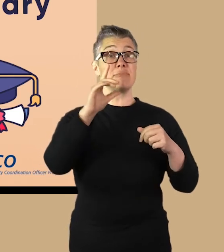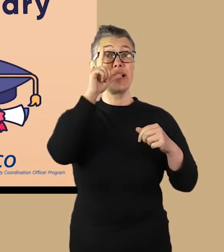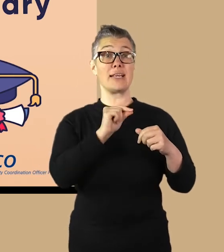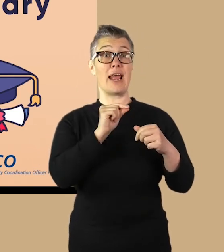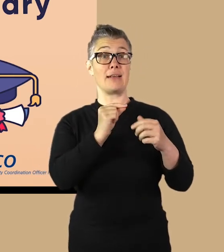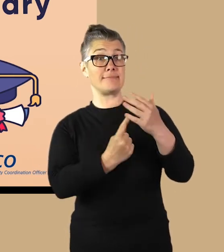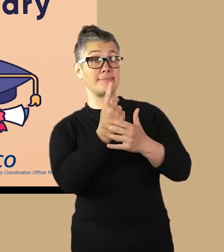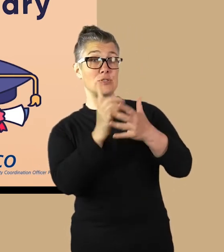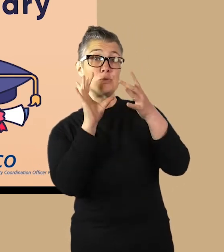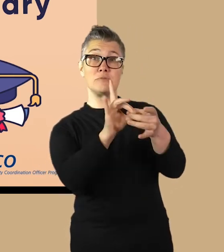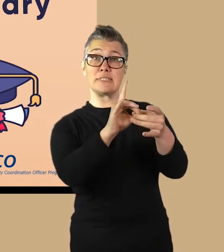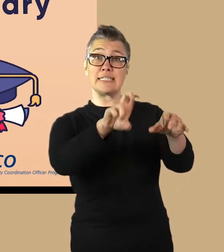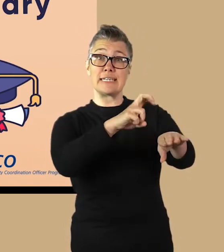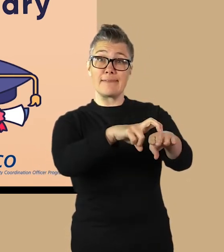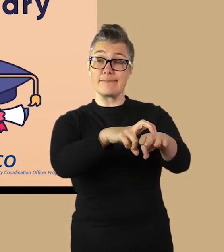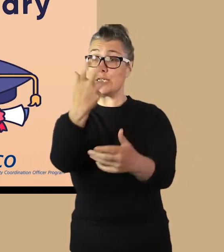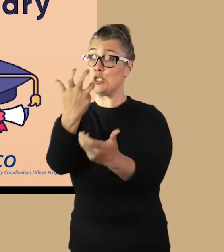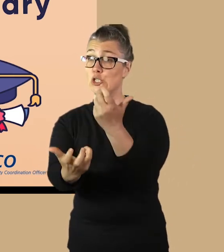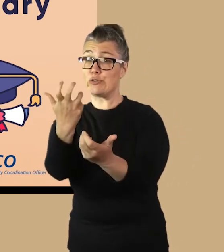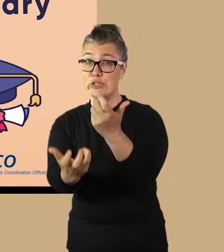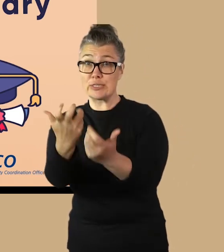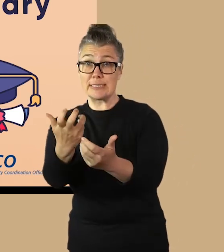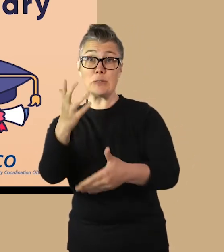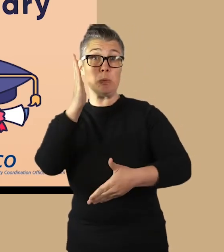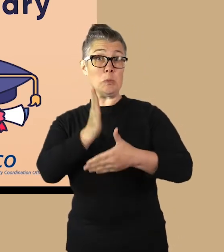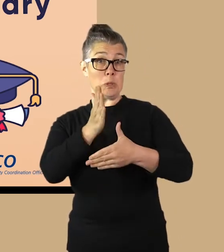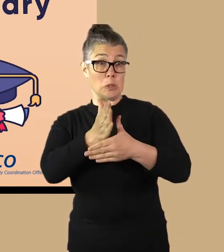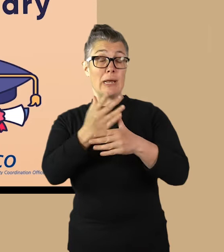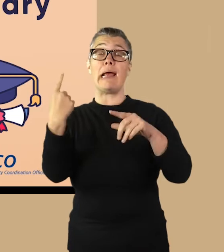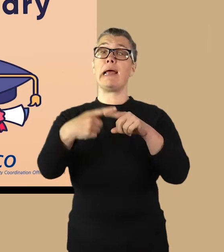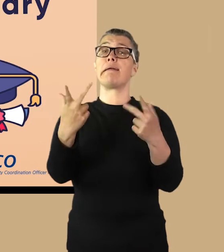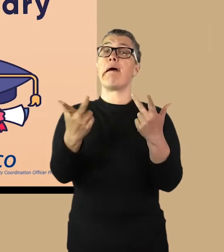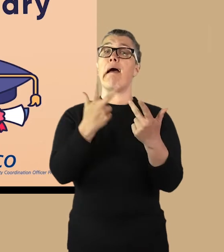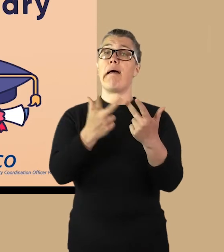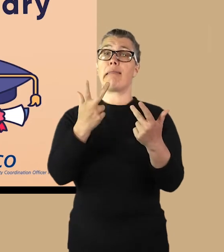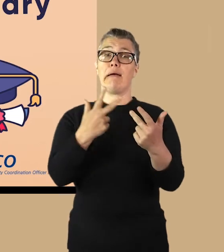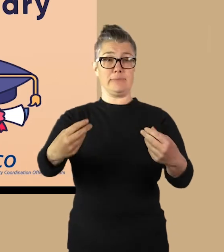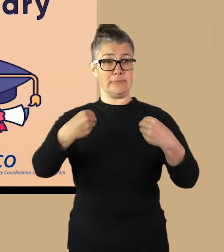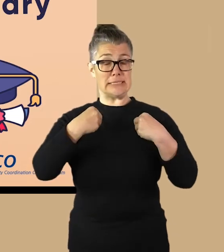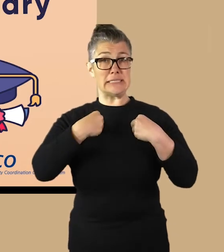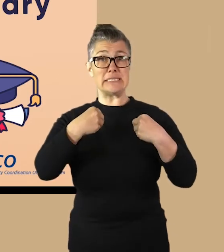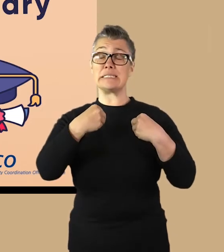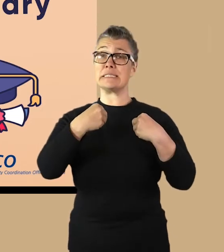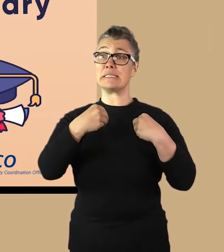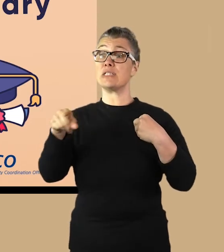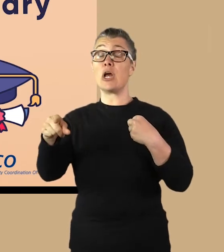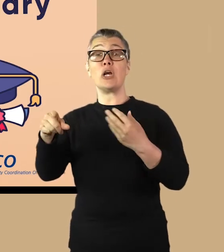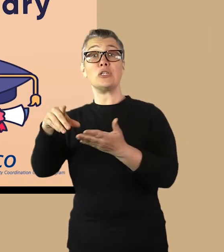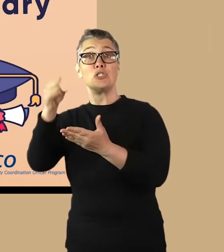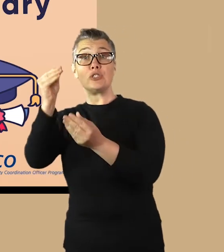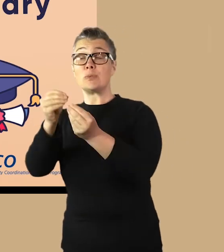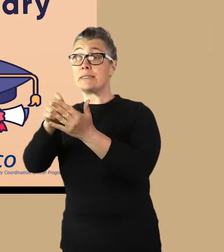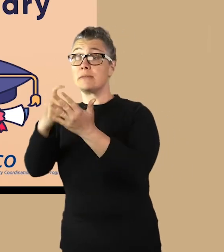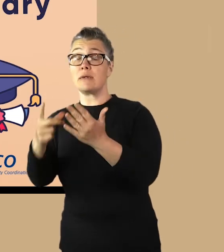This series provides an opportunity to connect with TAFE, university disability practitioners, and other industry specialists